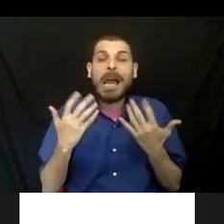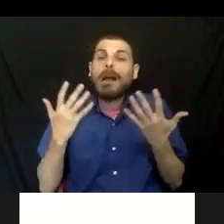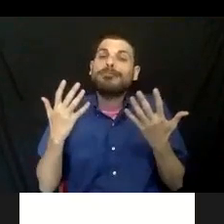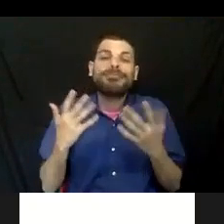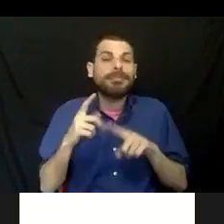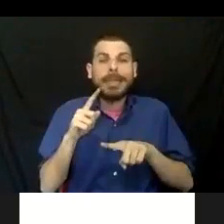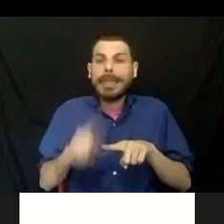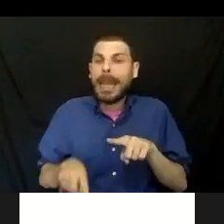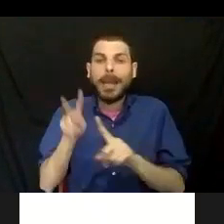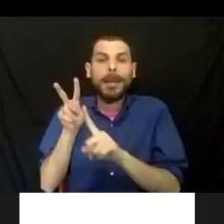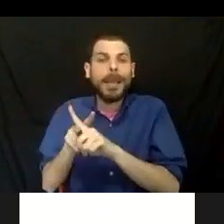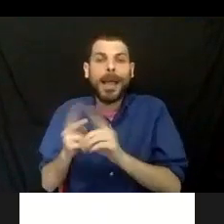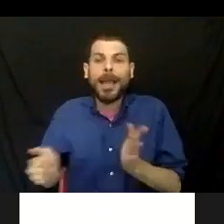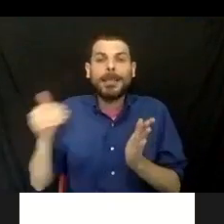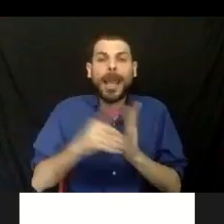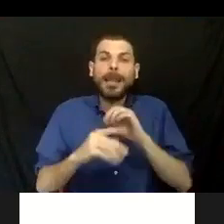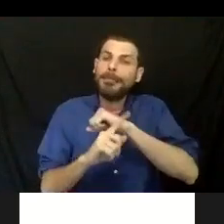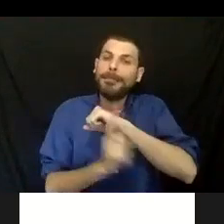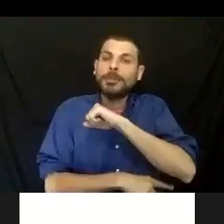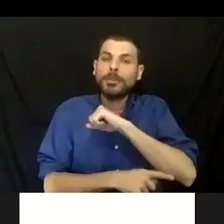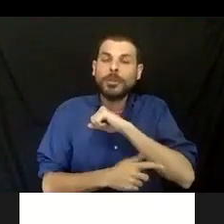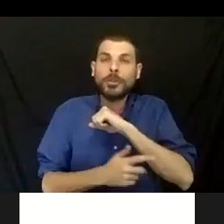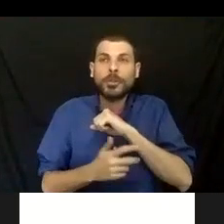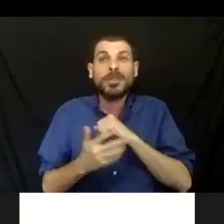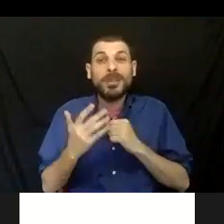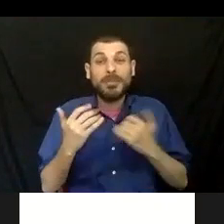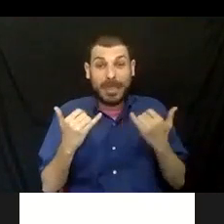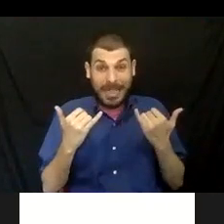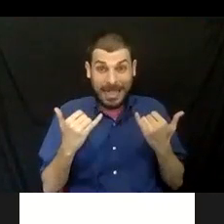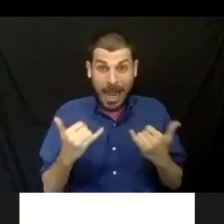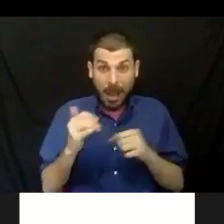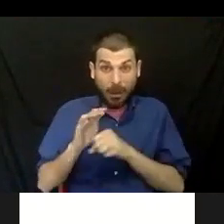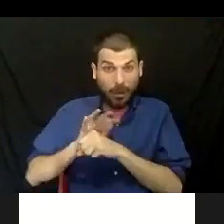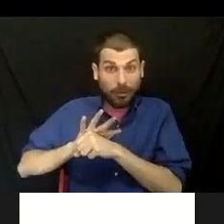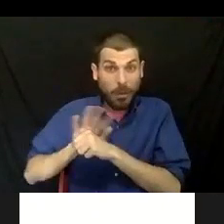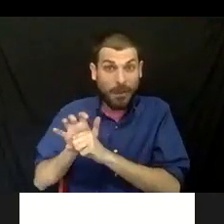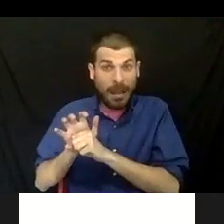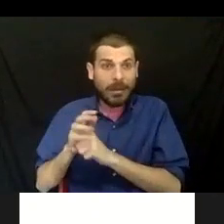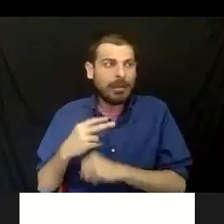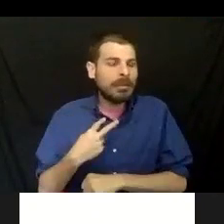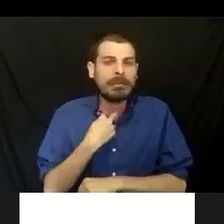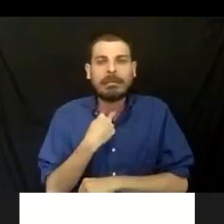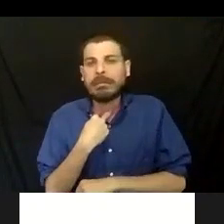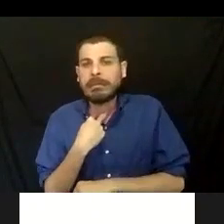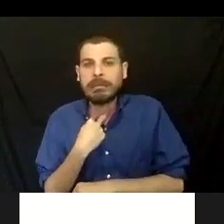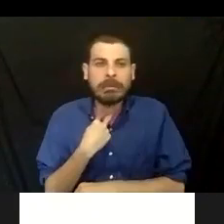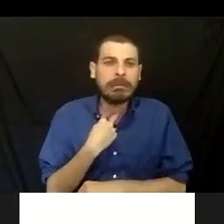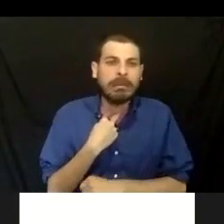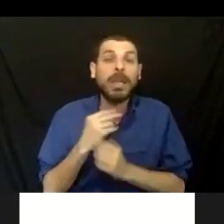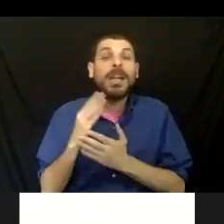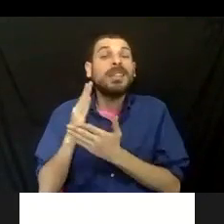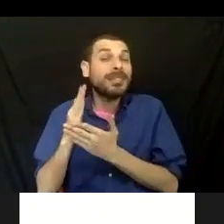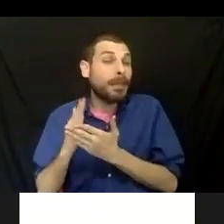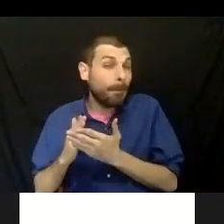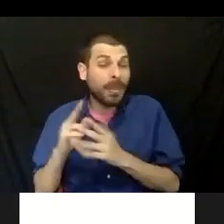weeks, and if they've lost their job due to COVID-19 or their source of income, they could be eligible